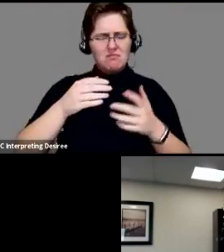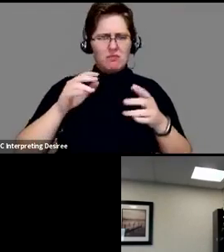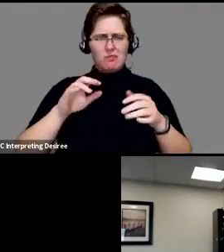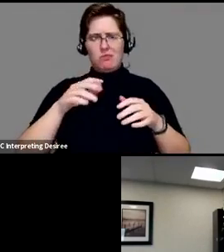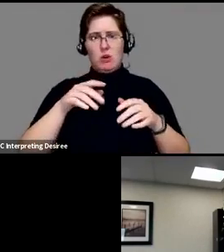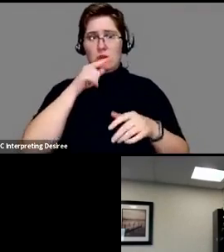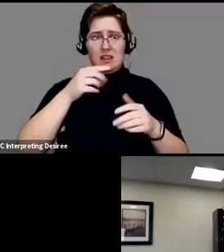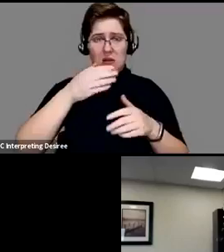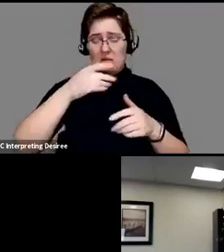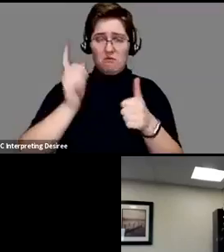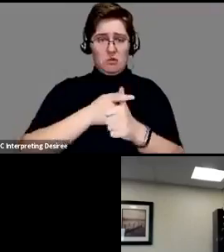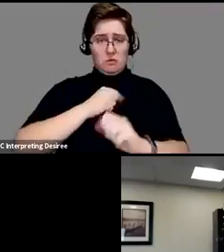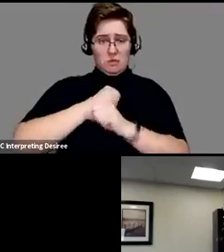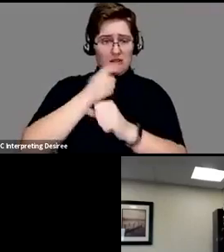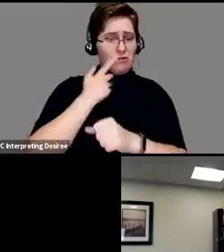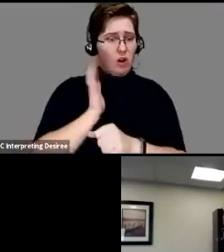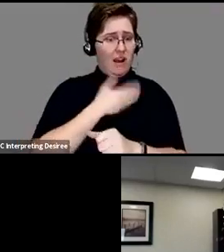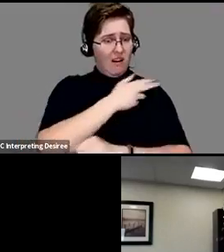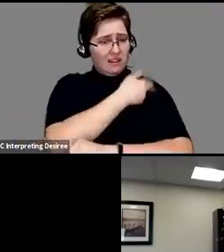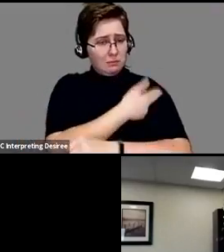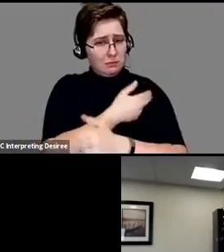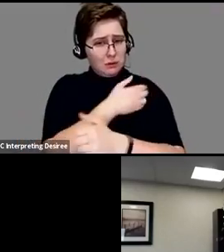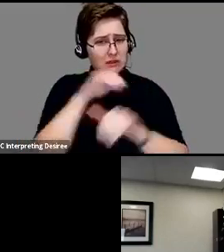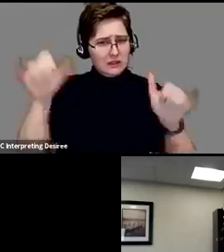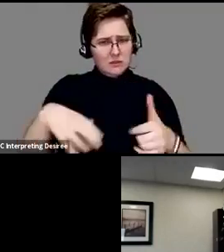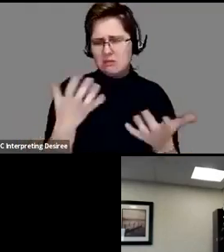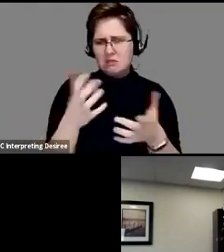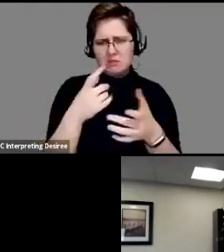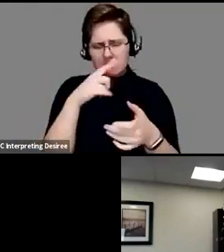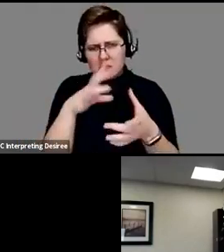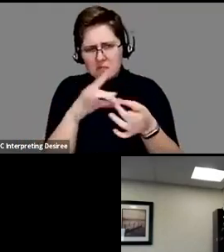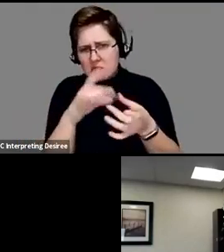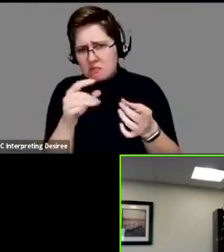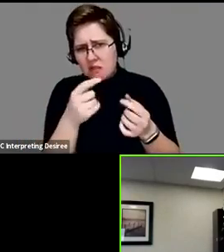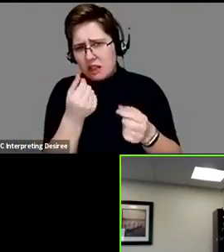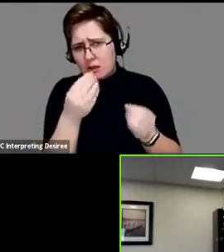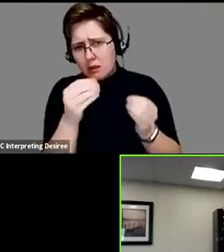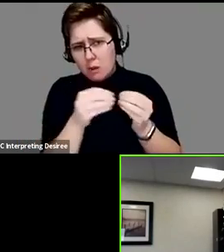systems? I know you talked about it a little bit, but just a couple more words on that, if you could.